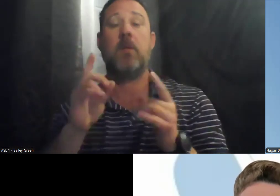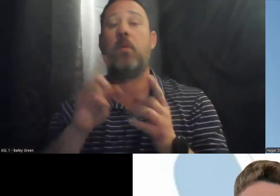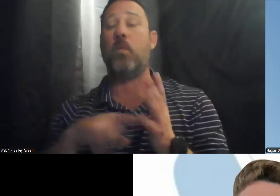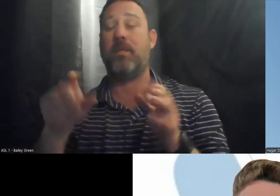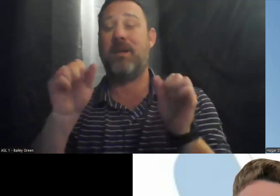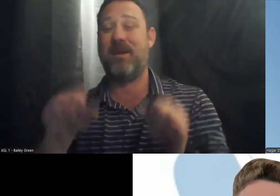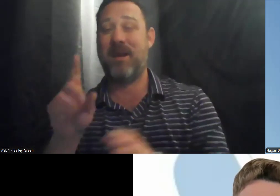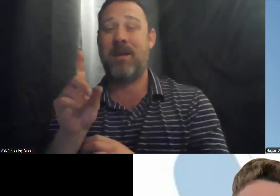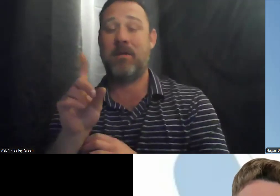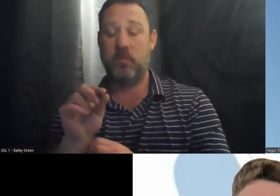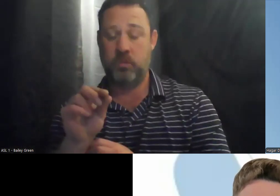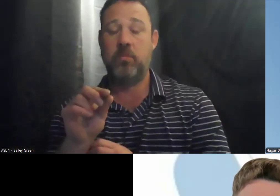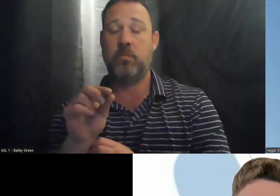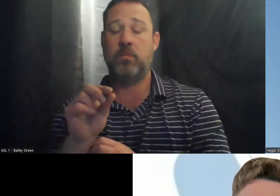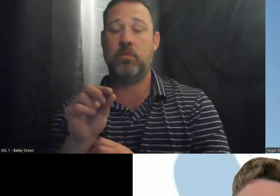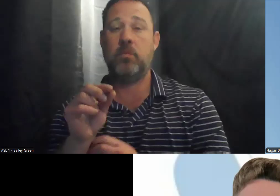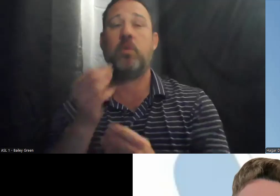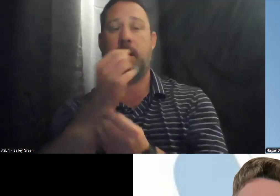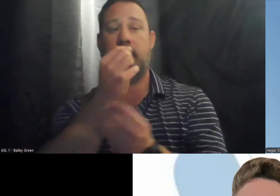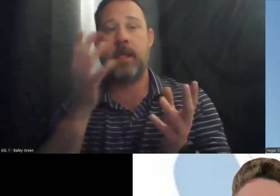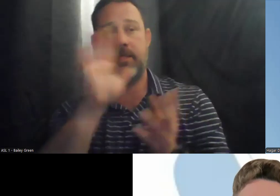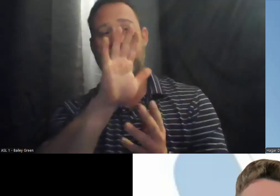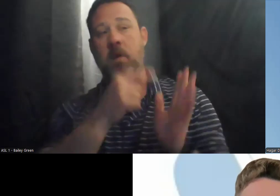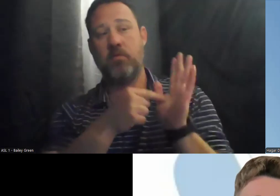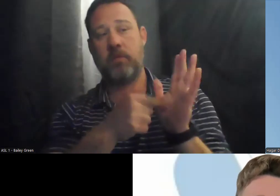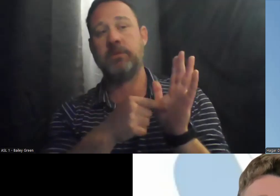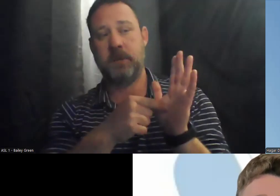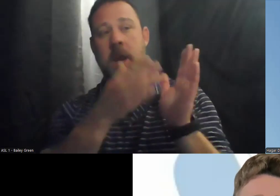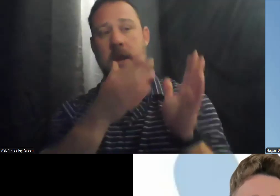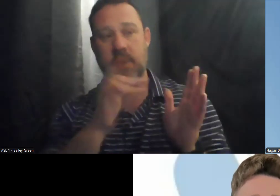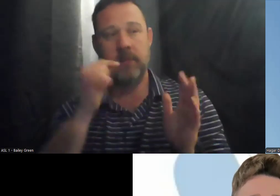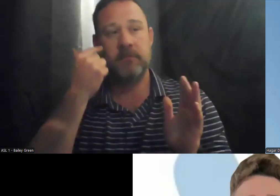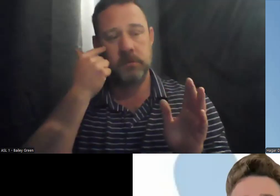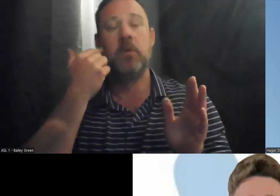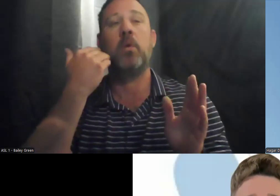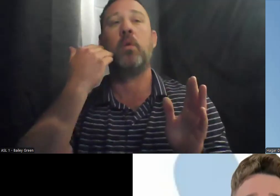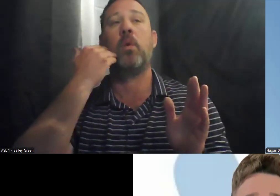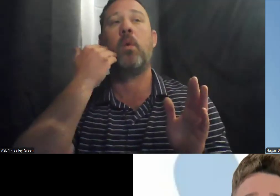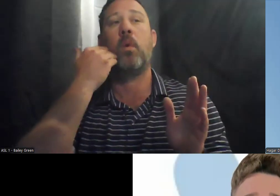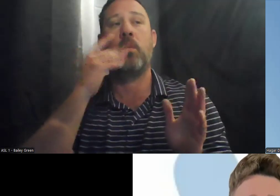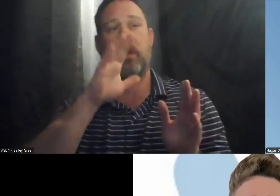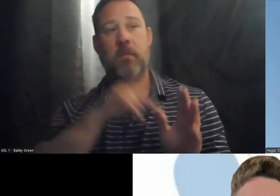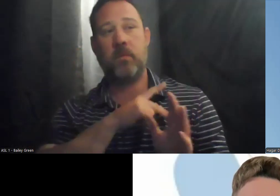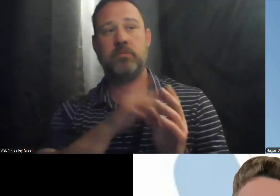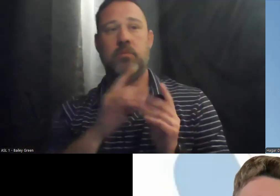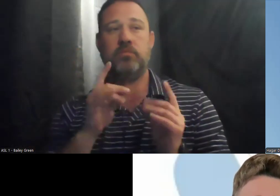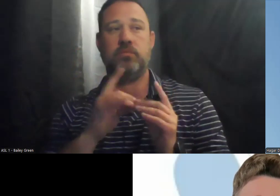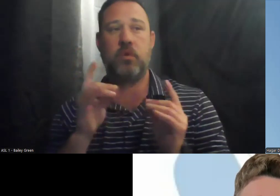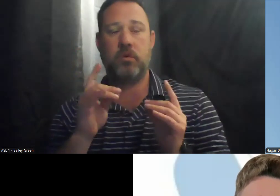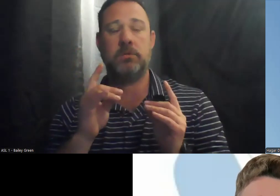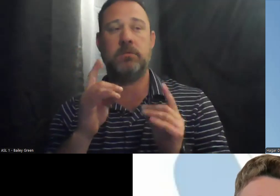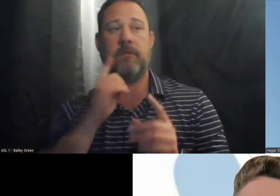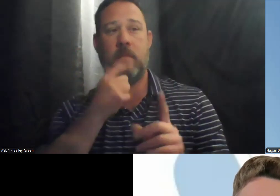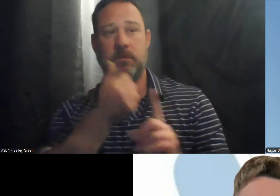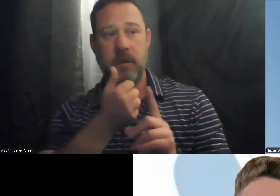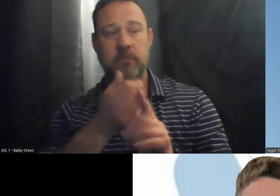do in order to let their congressional representatives know that, their own personal stories for themselves